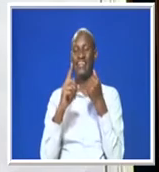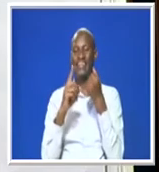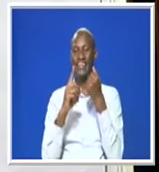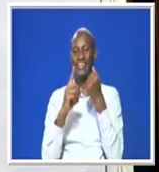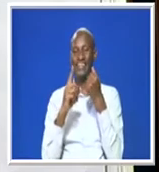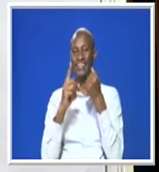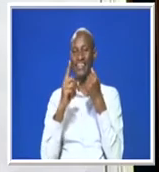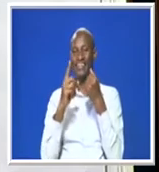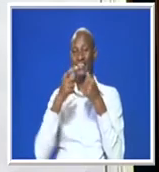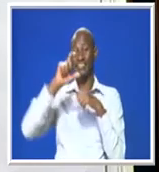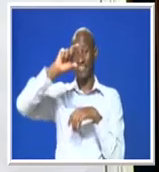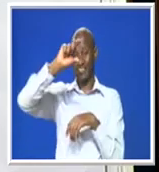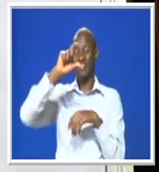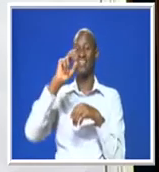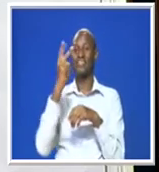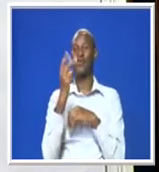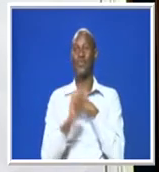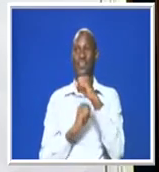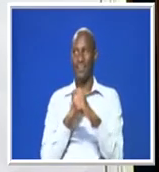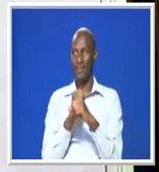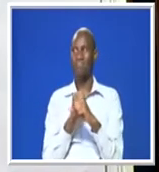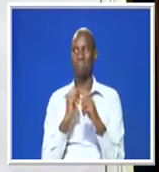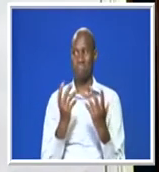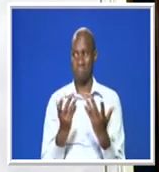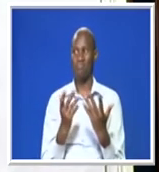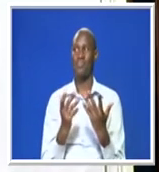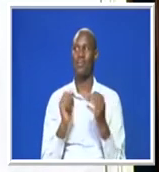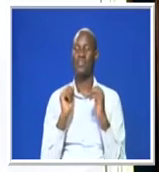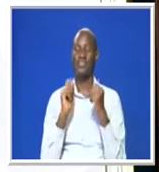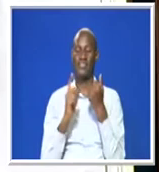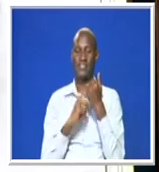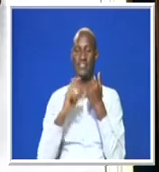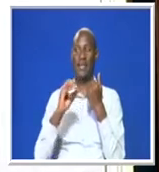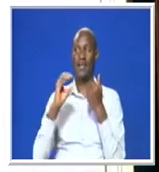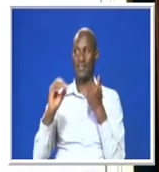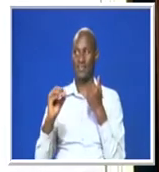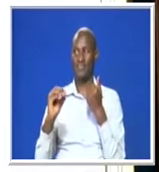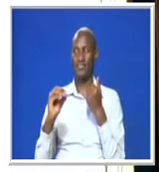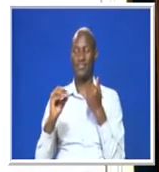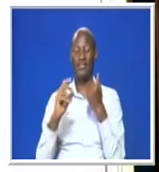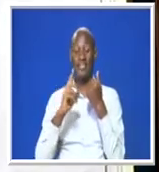year. And the interest for the second year in this case is